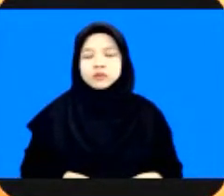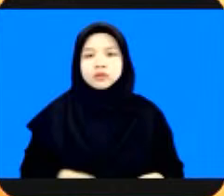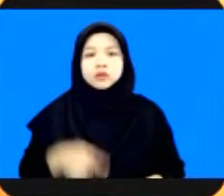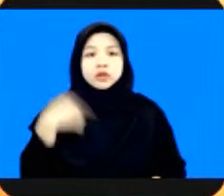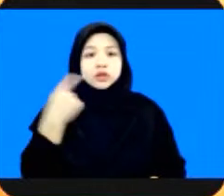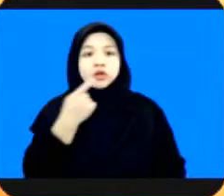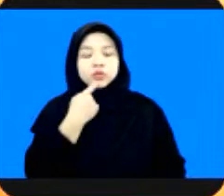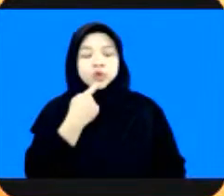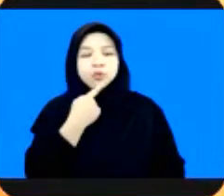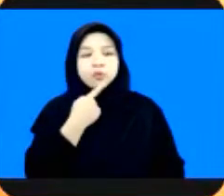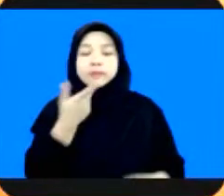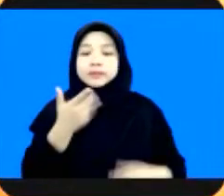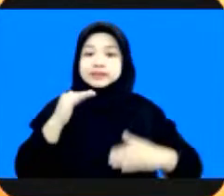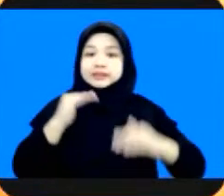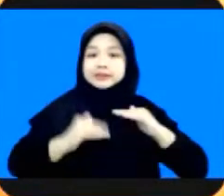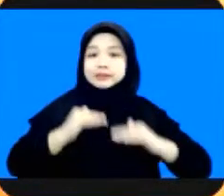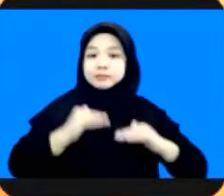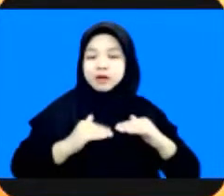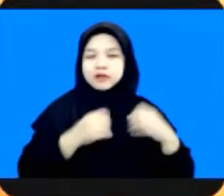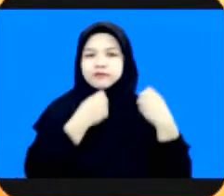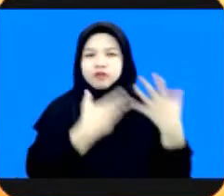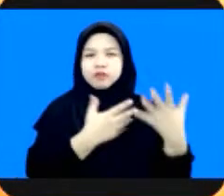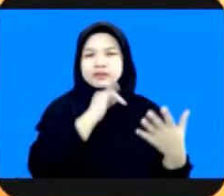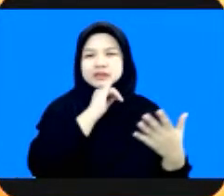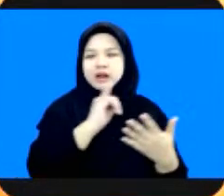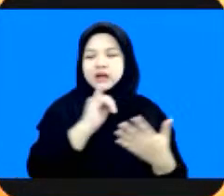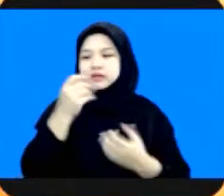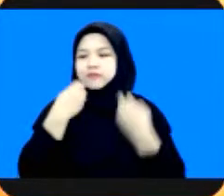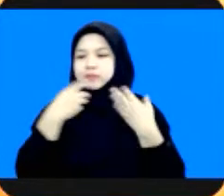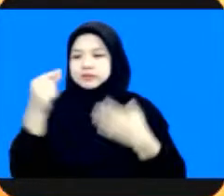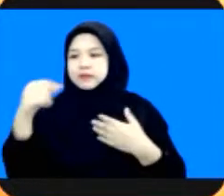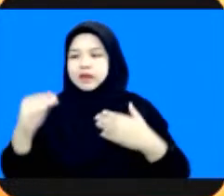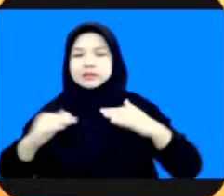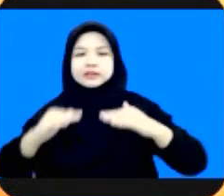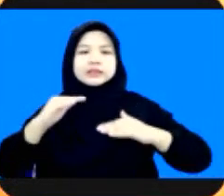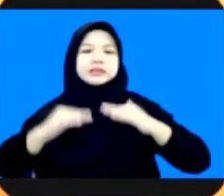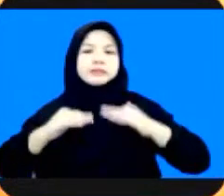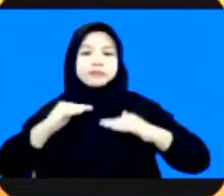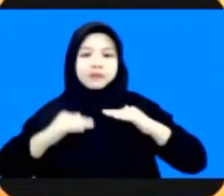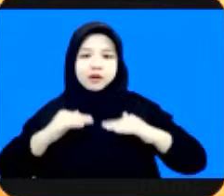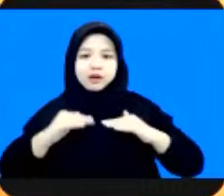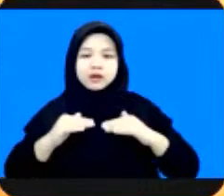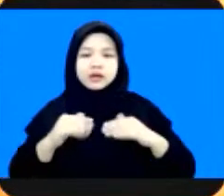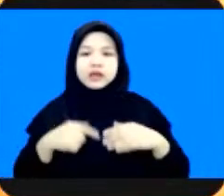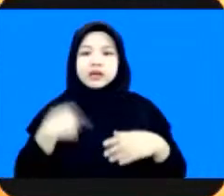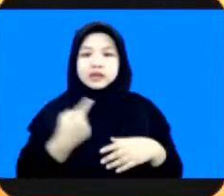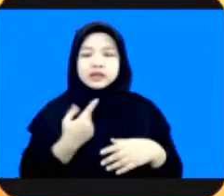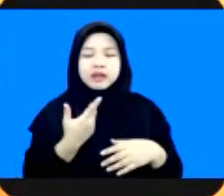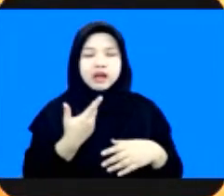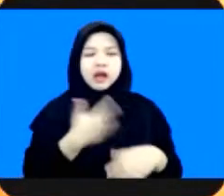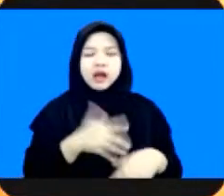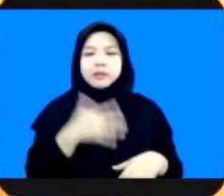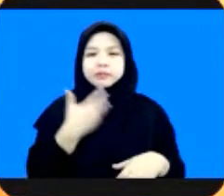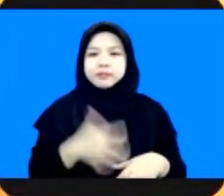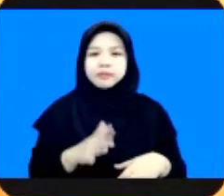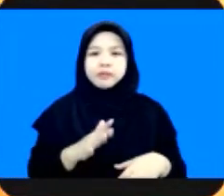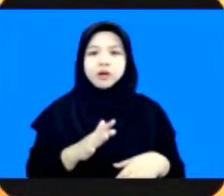otherwise, as Dr. Park said, we do not want to disproportionately penalize people, especially with something like